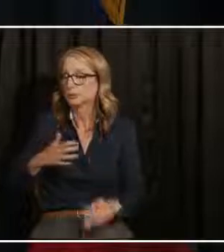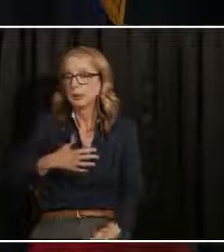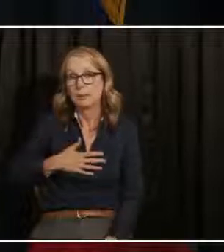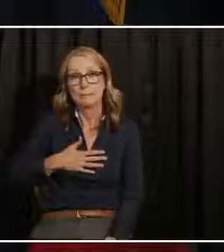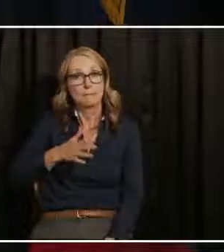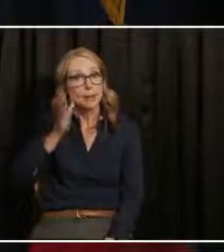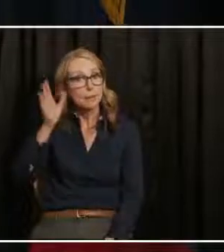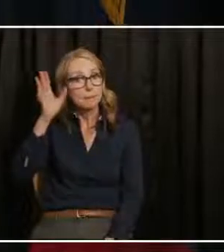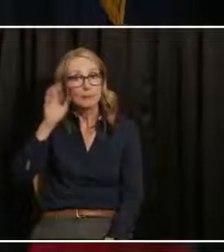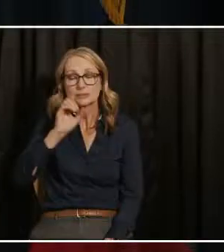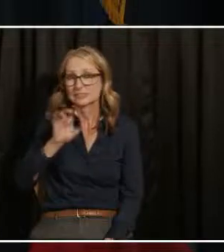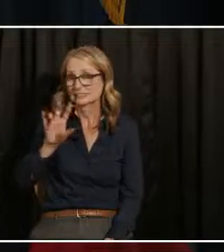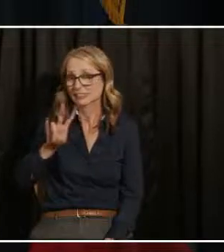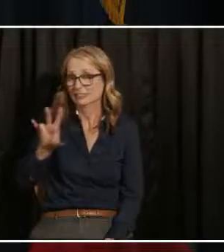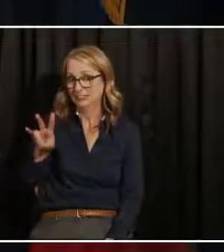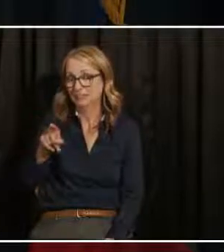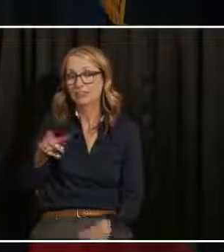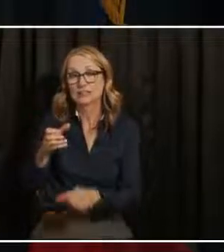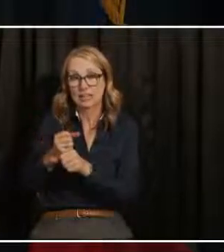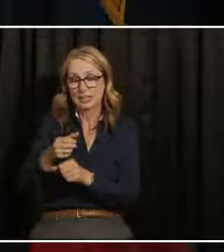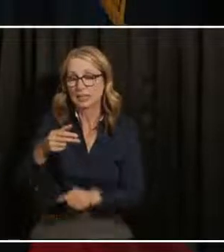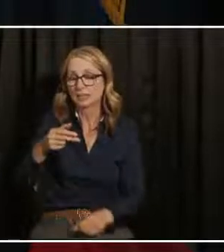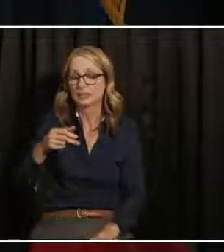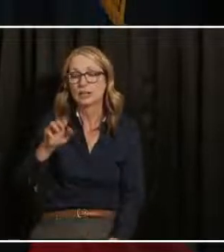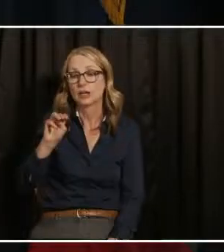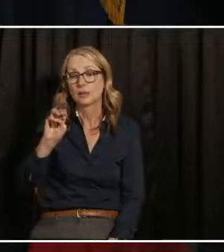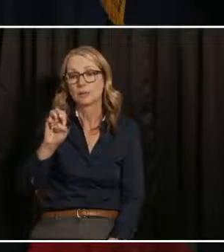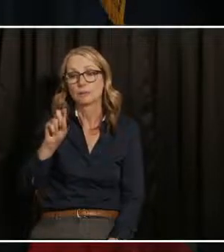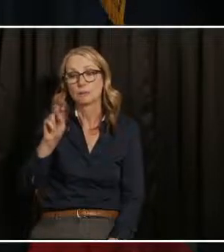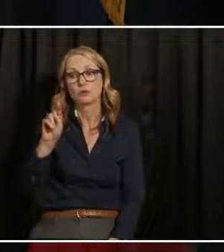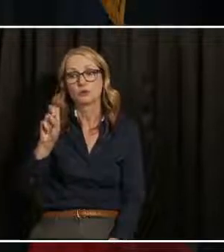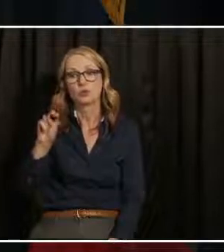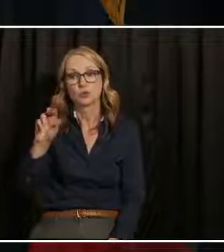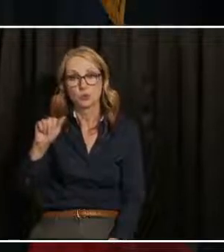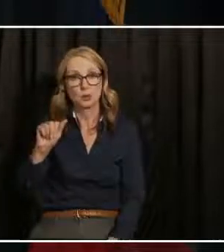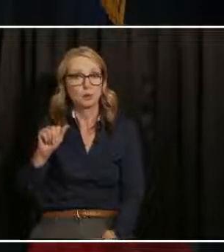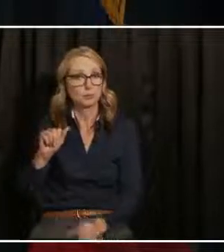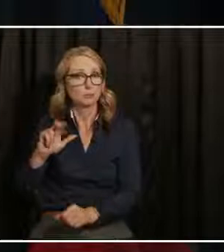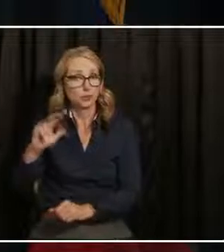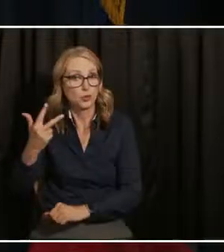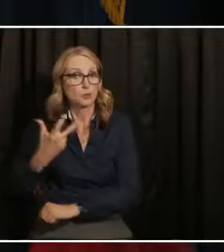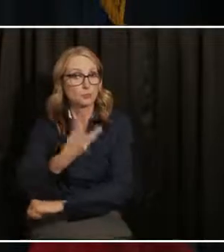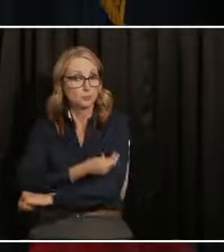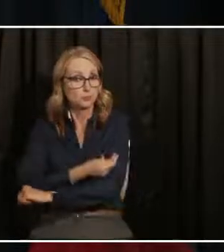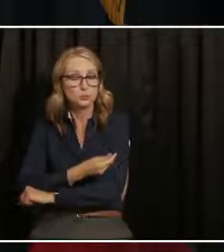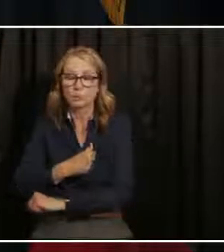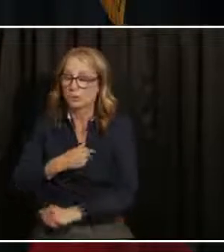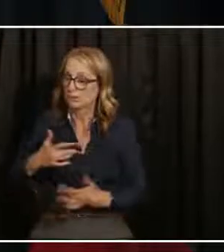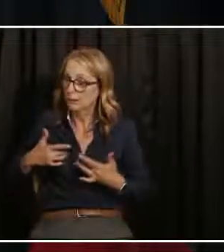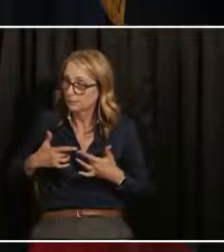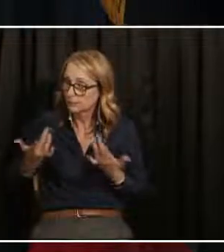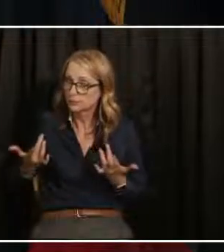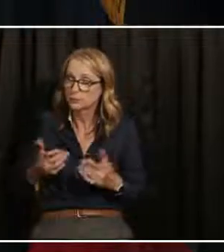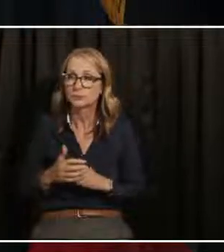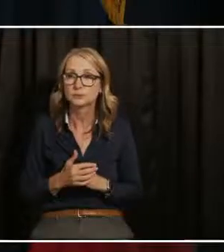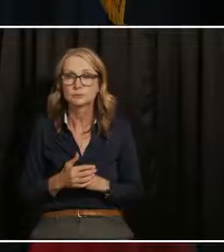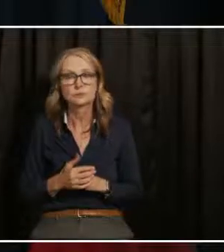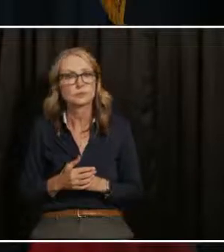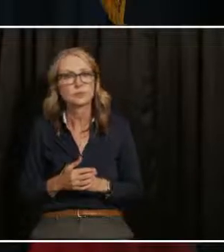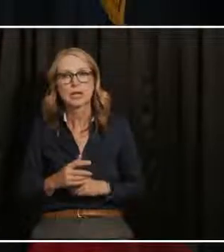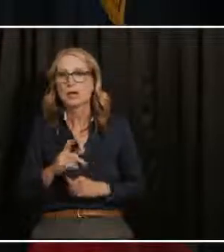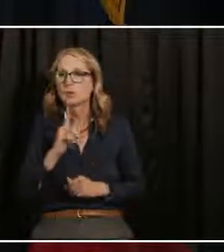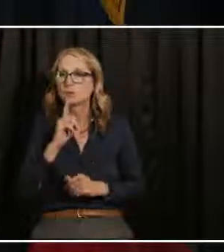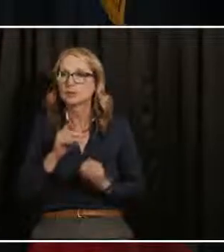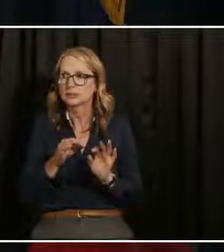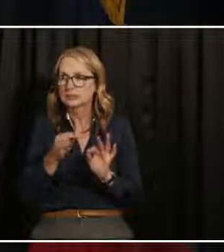the Moderna booster. And we're really thrilled they did. And it's a very simple form. This is the